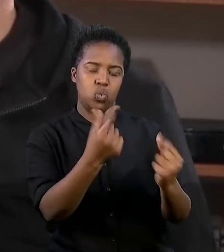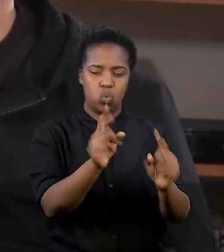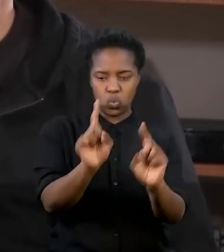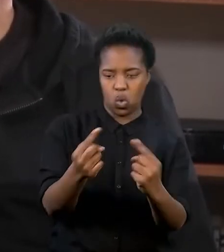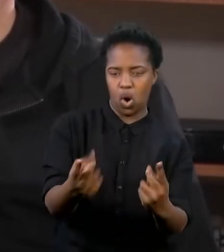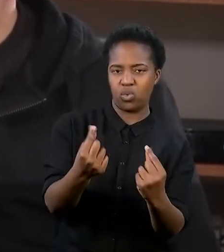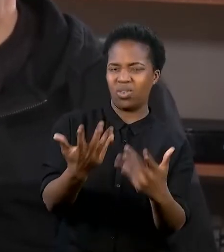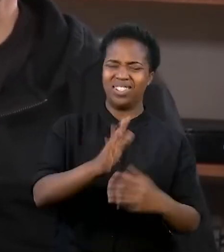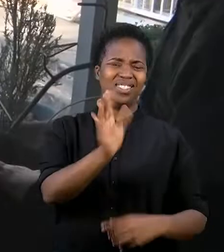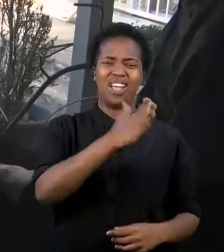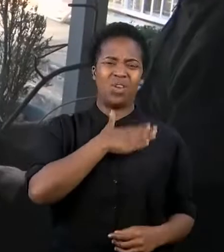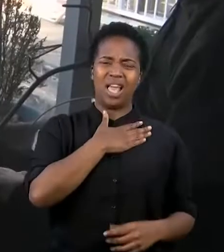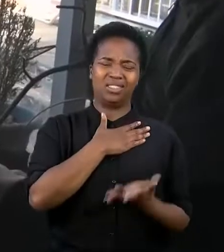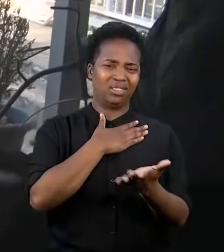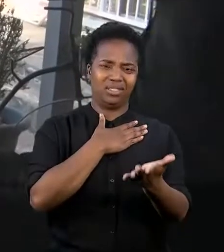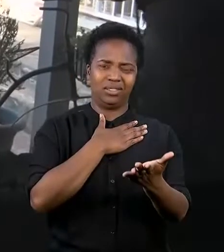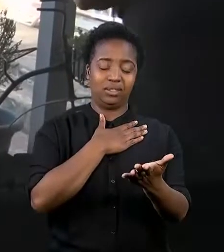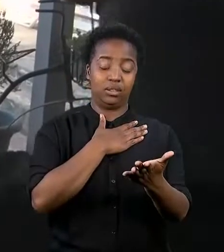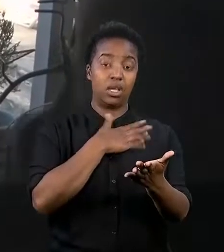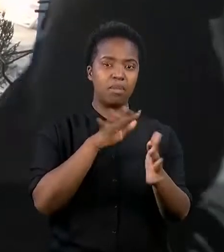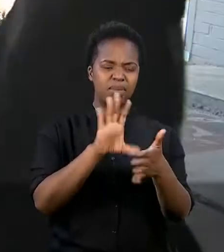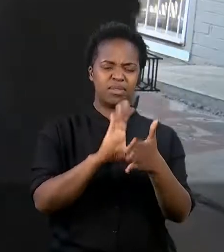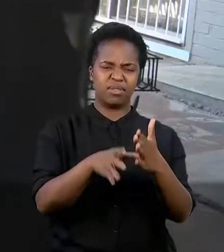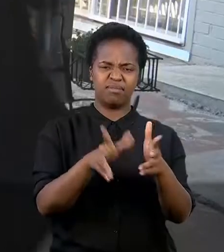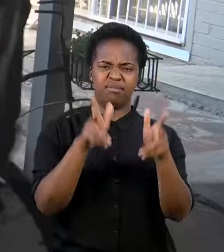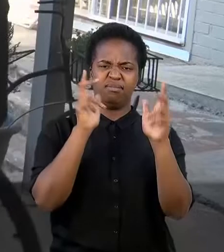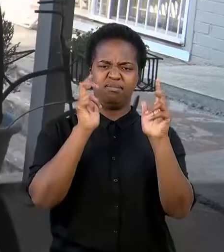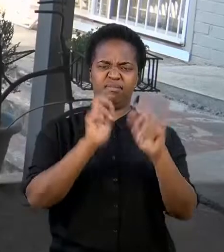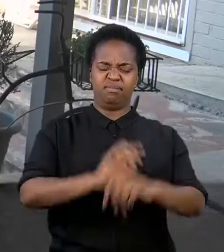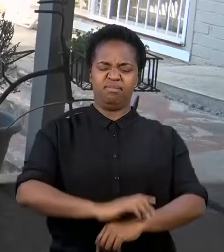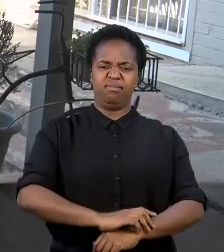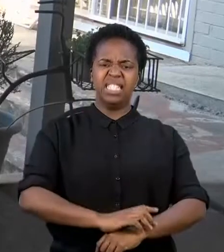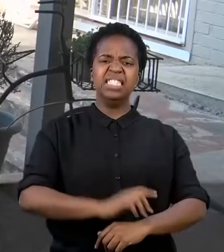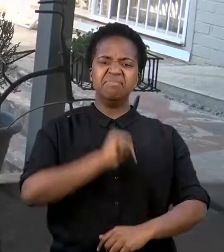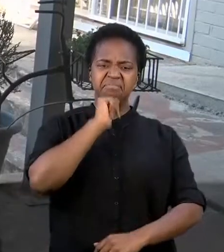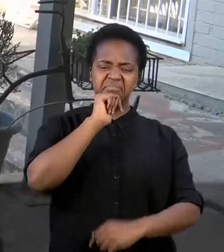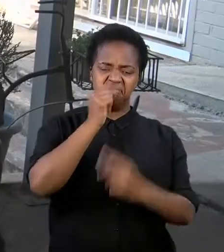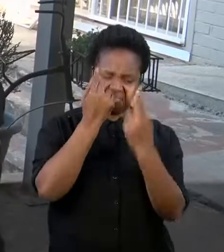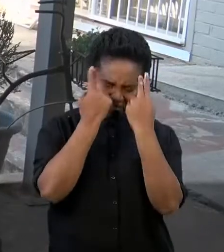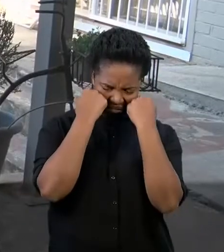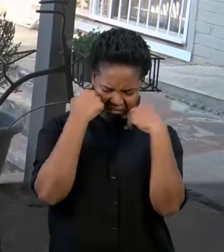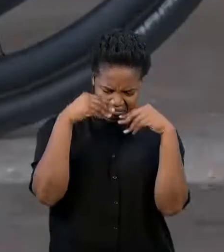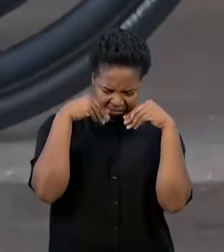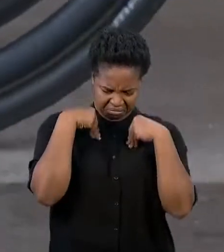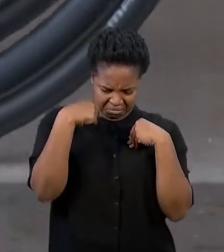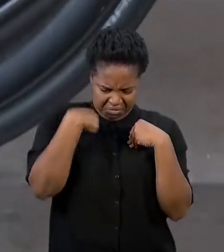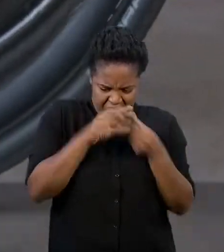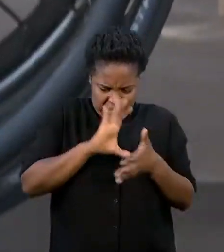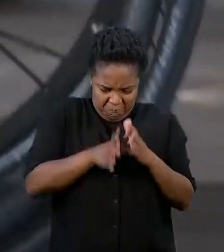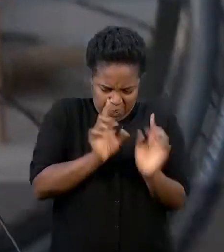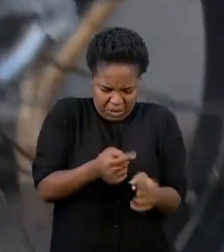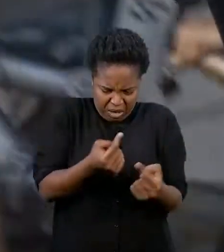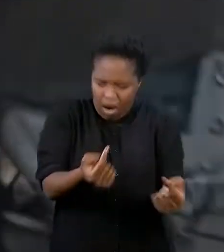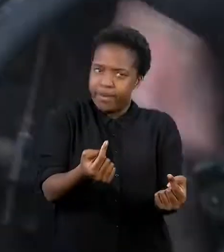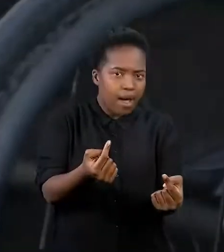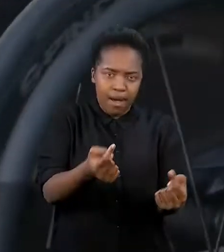do this or that. When people with disabilities listen to this, they accept that as part of their disability and